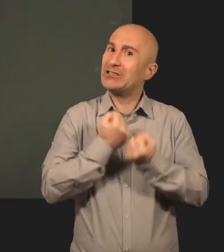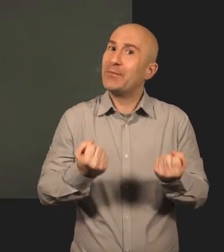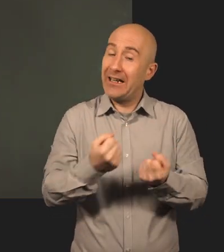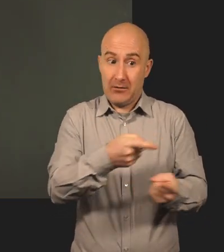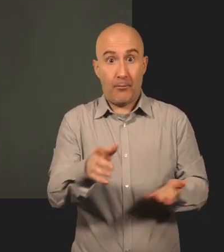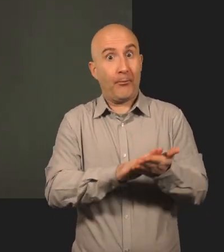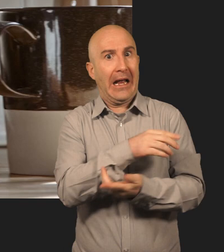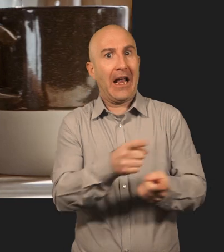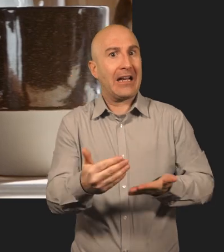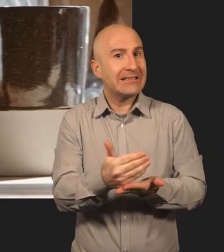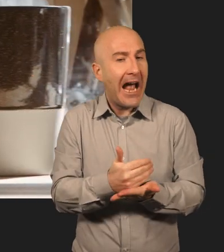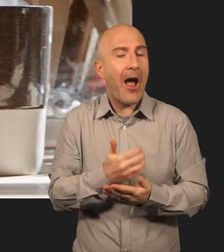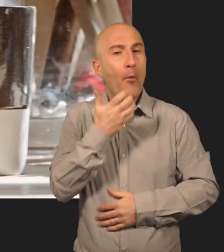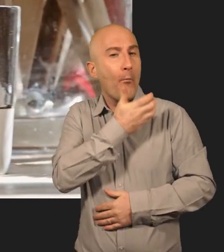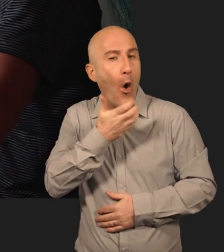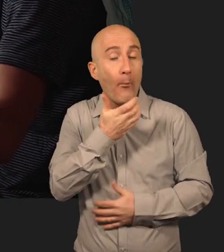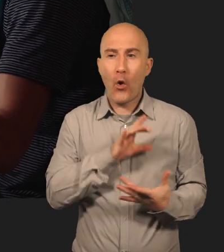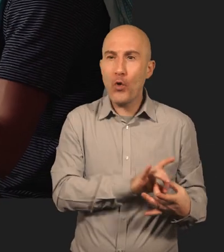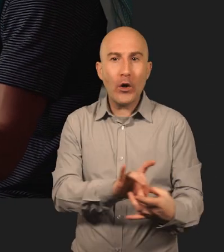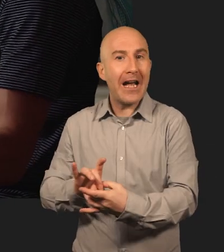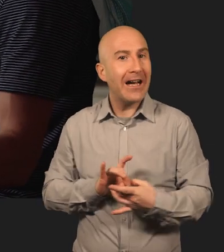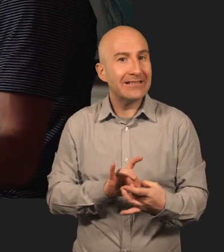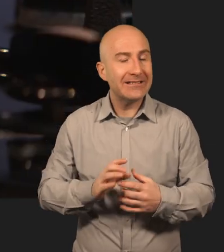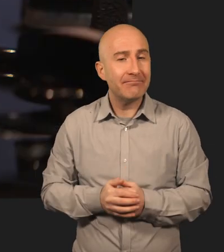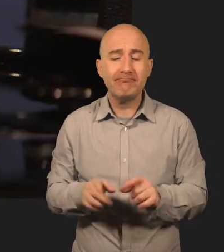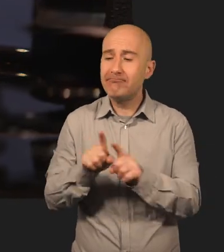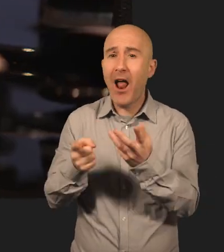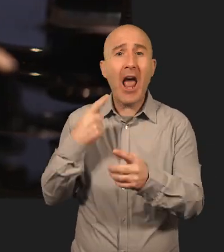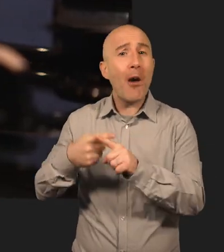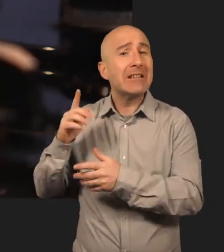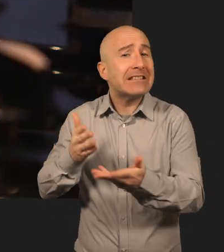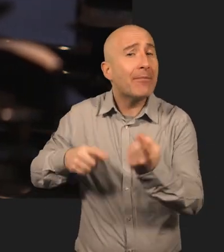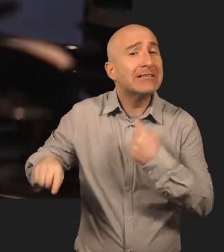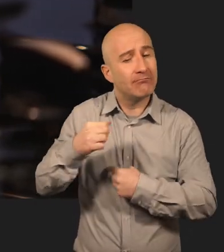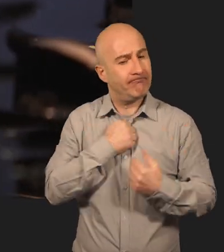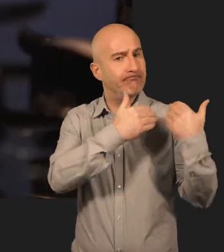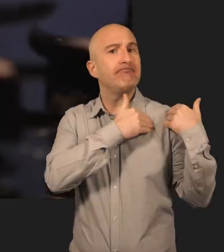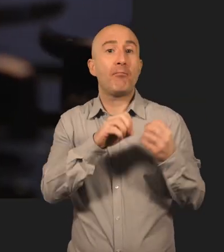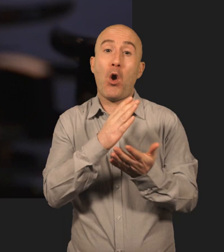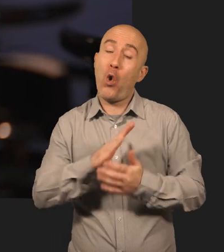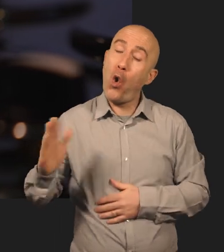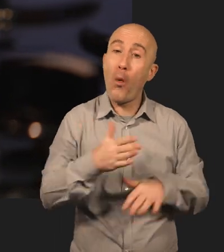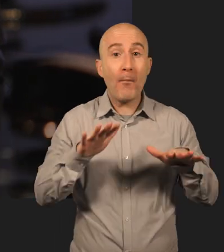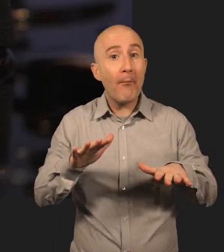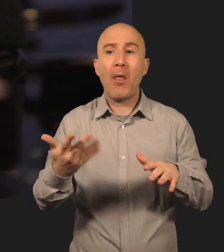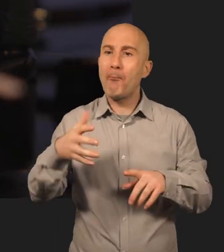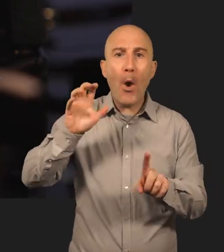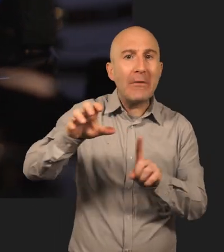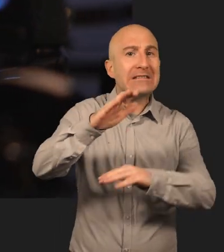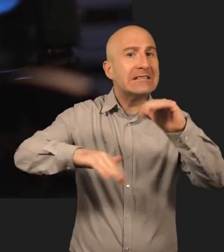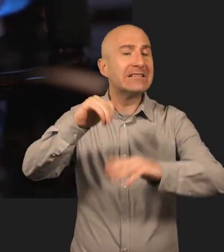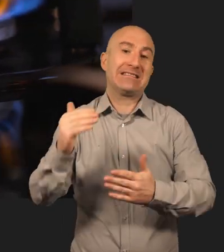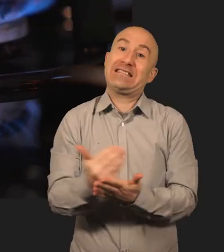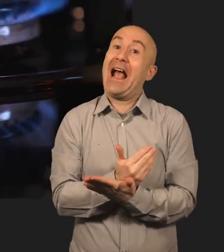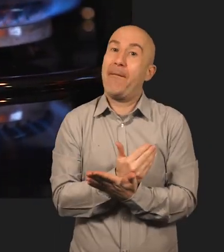customers with the energy they need to stay safe, warm and connected. Like other emergency services, our responsibility is to